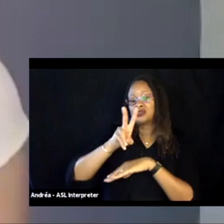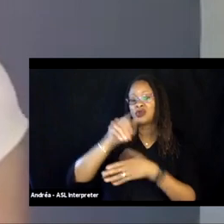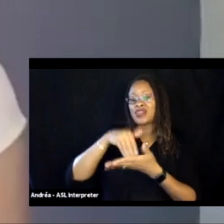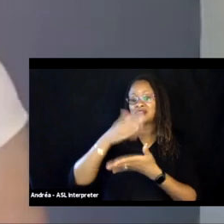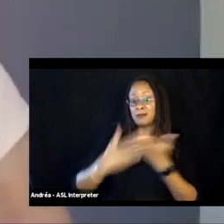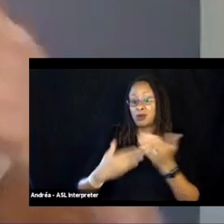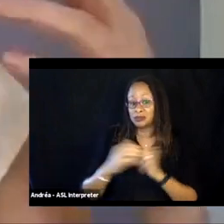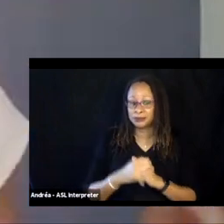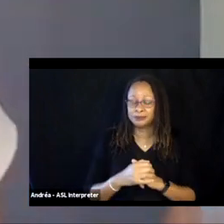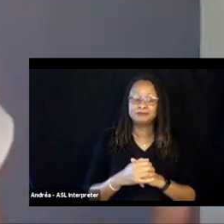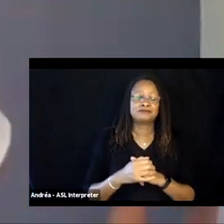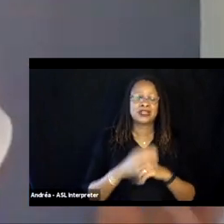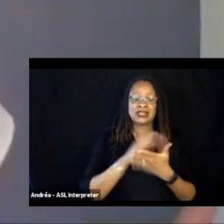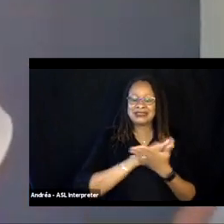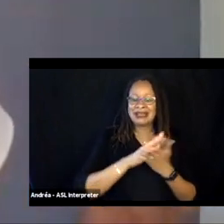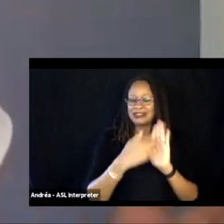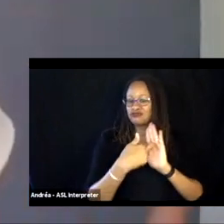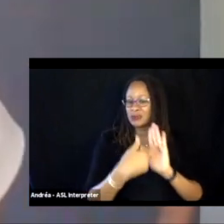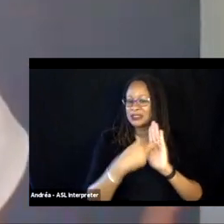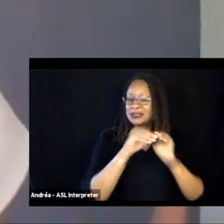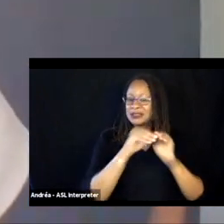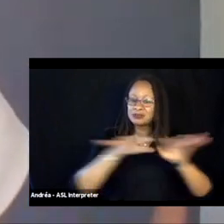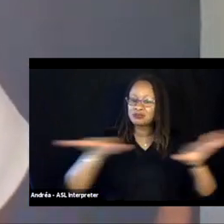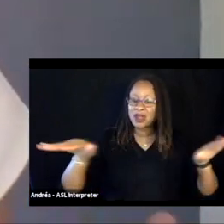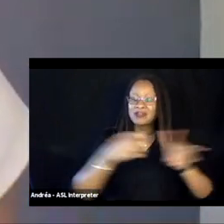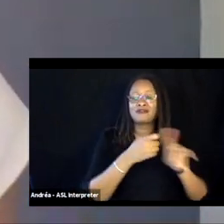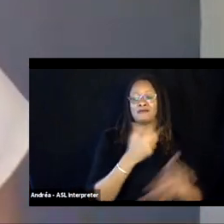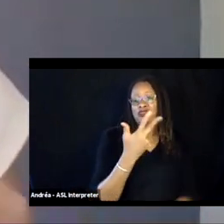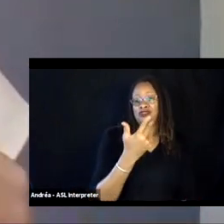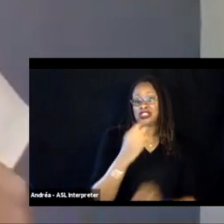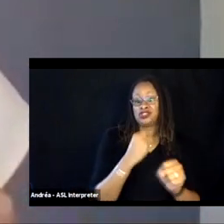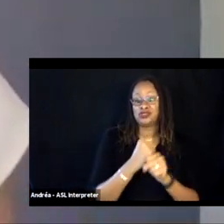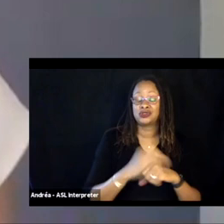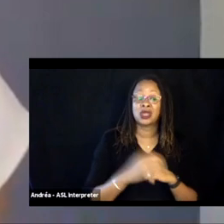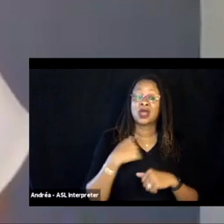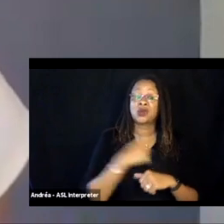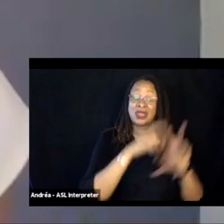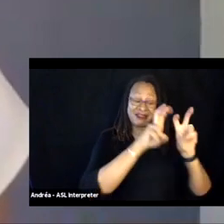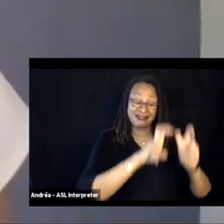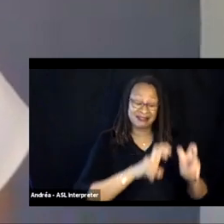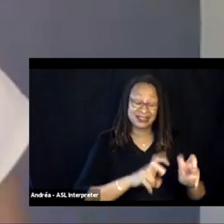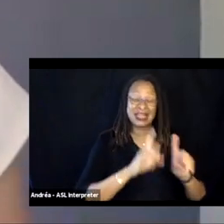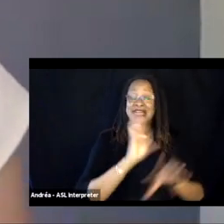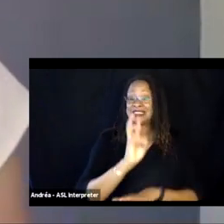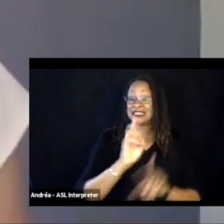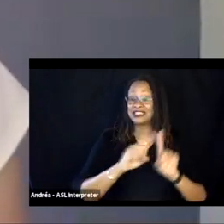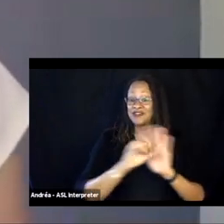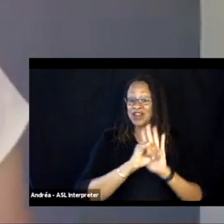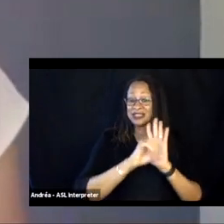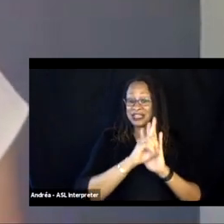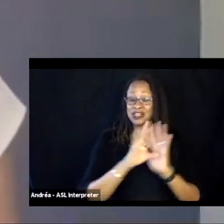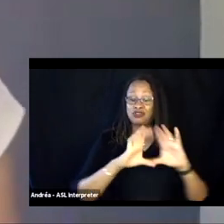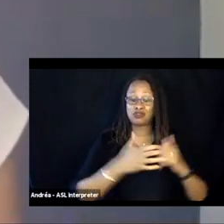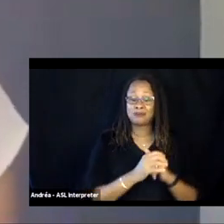parts. So a nice representative spread from 13 years. We analyzed 6 identity groups in this study. I should